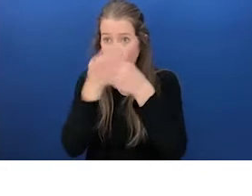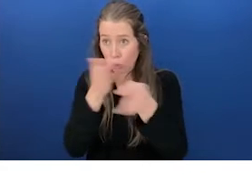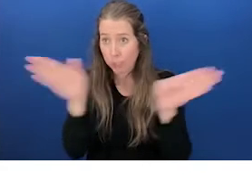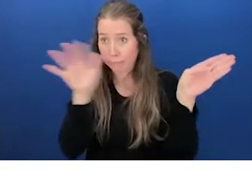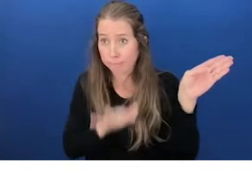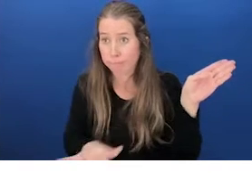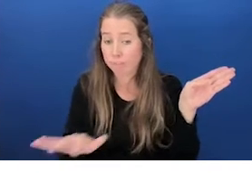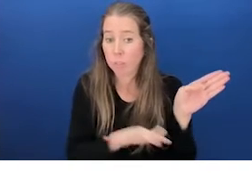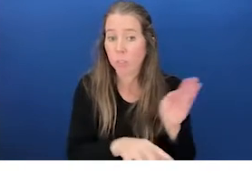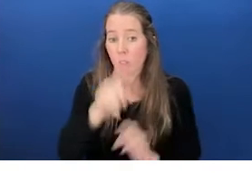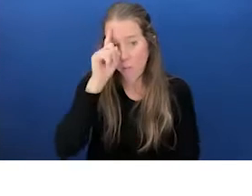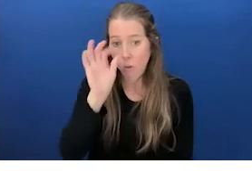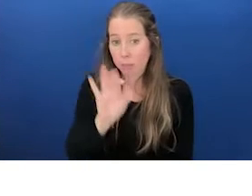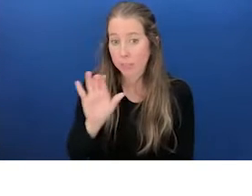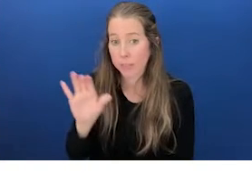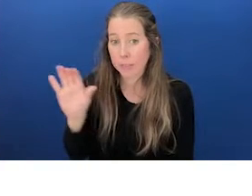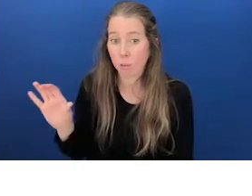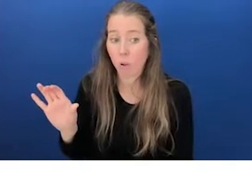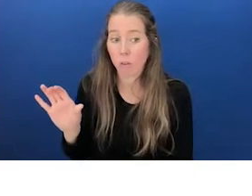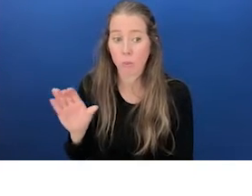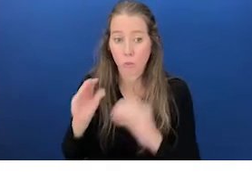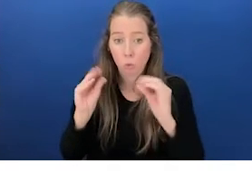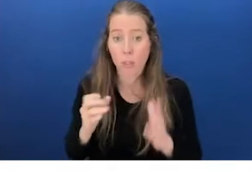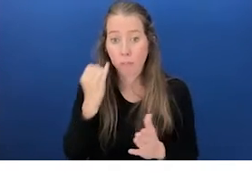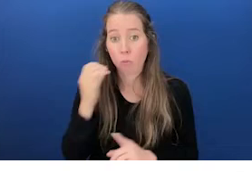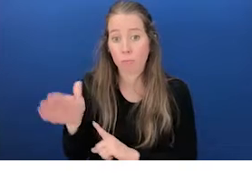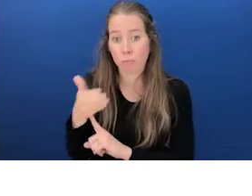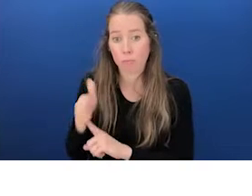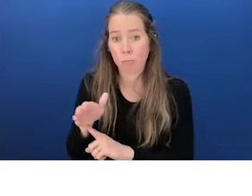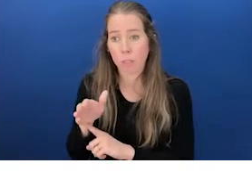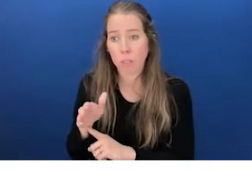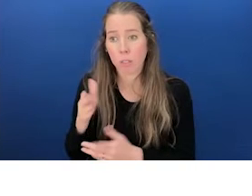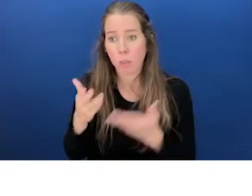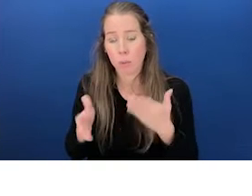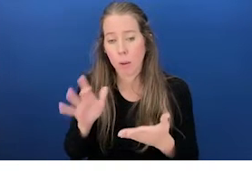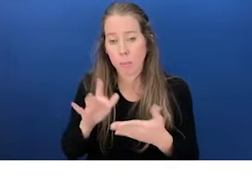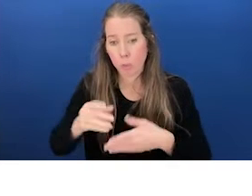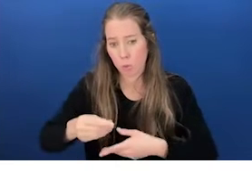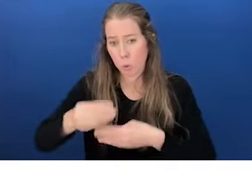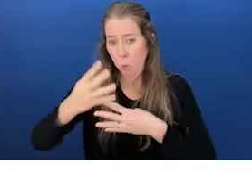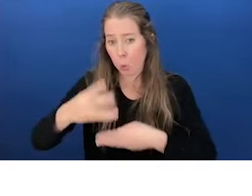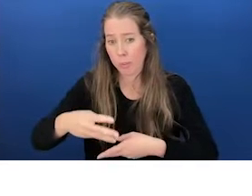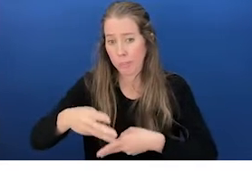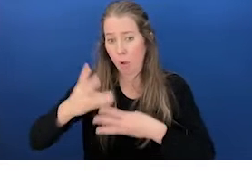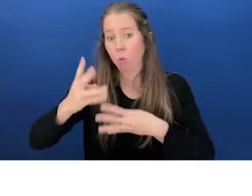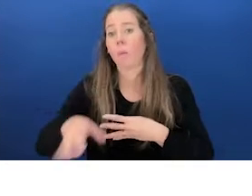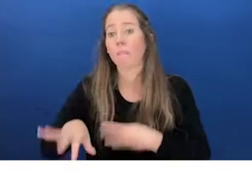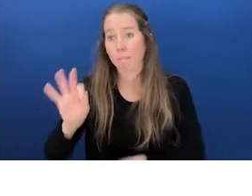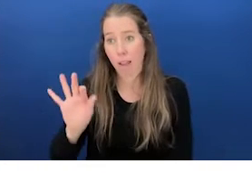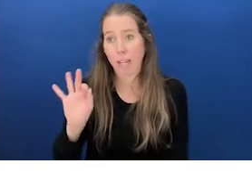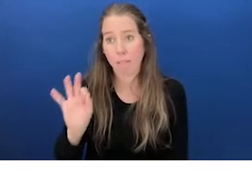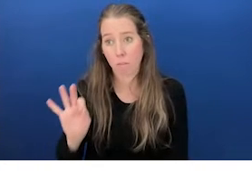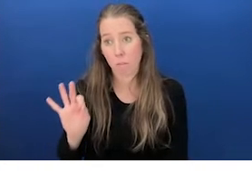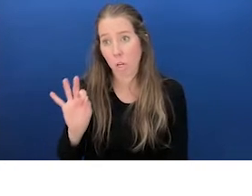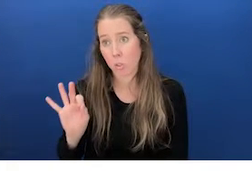College instructor, when you're raising a flag, then you will probably have to scroll down the menu to find the Fresno City